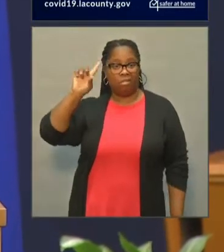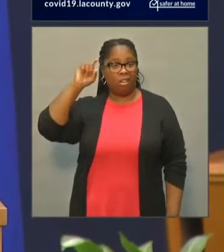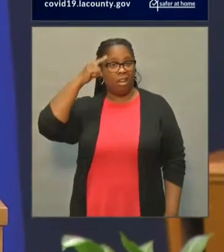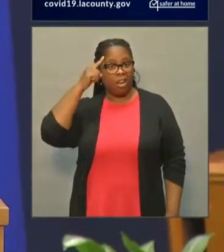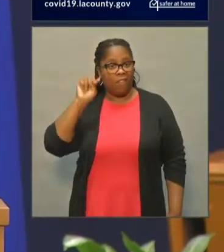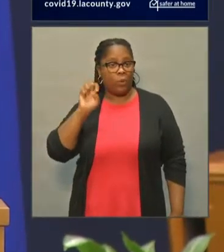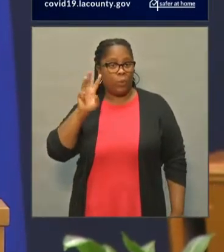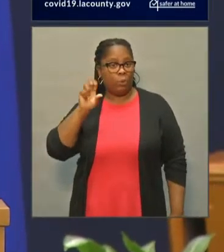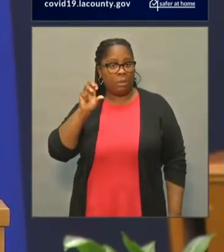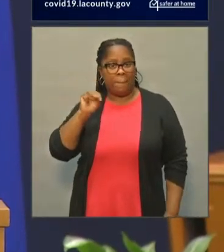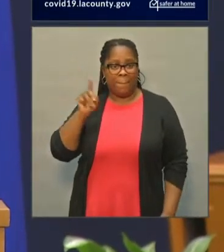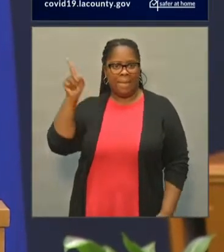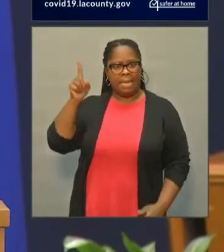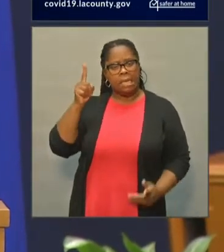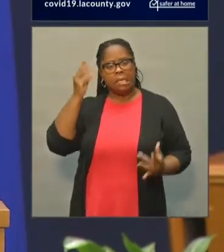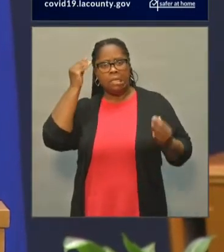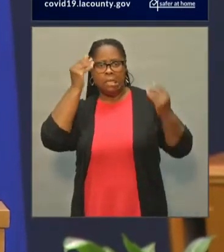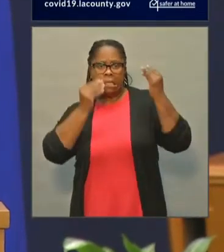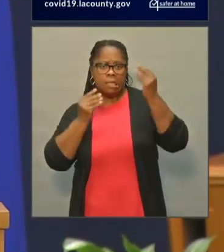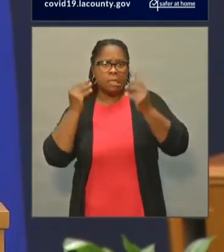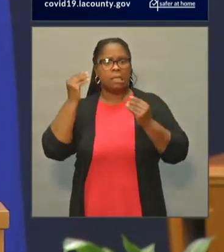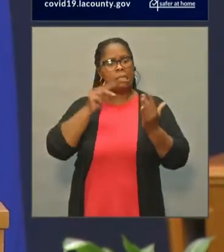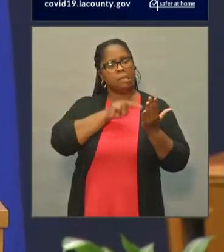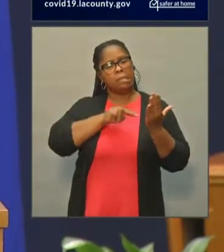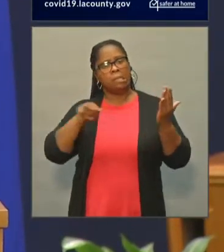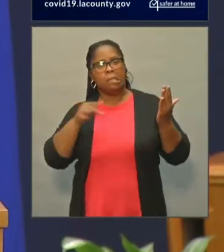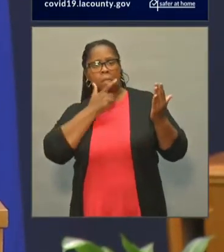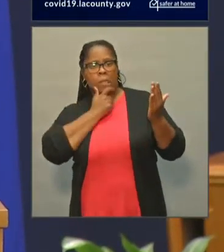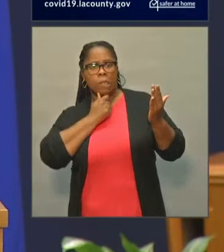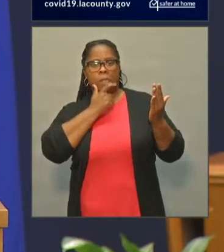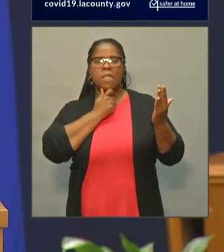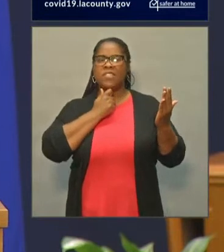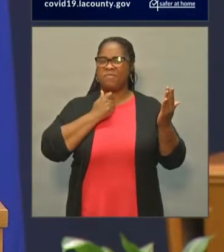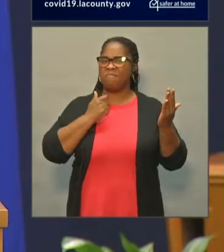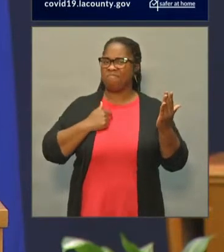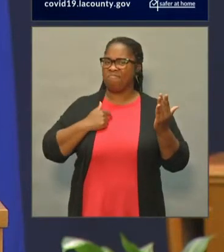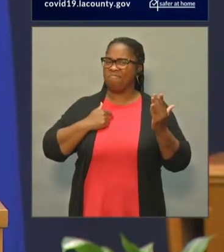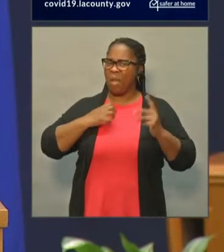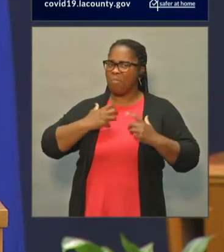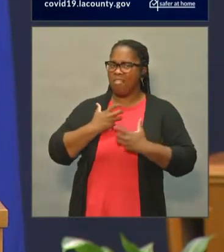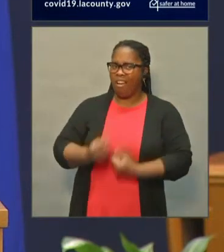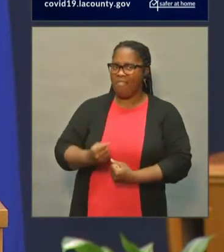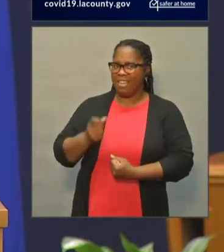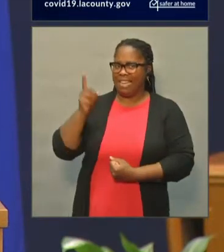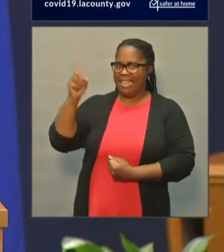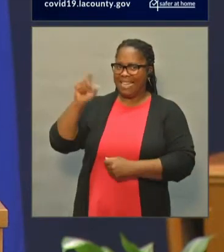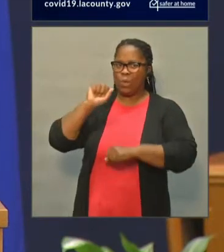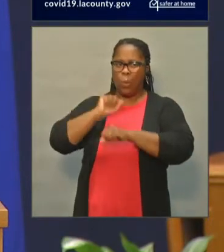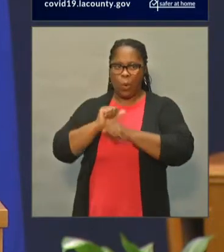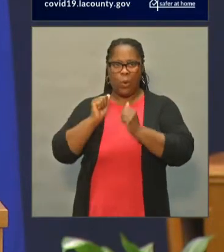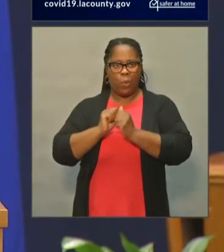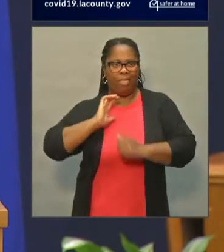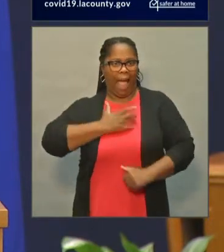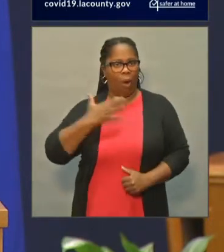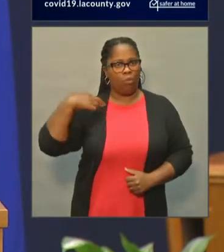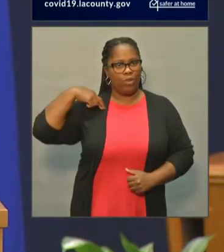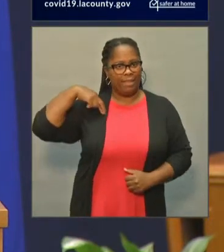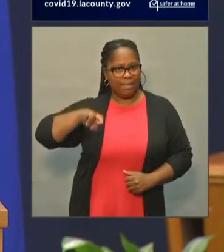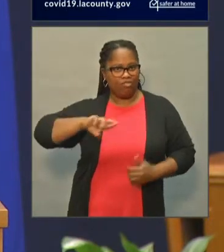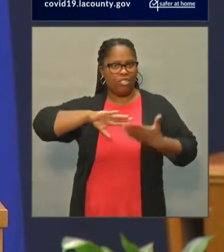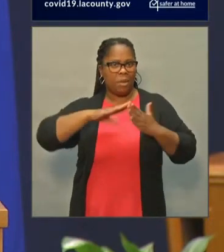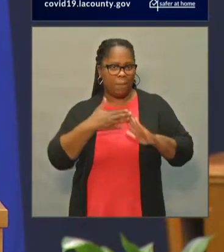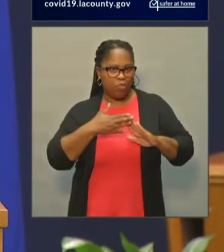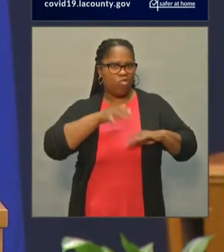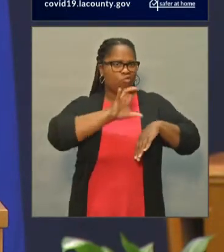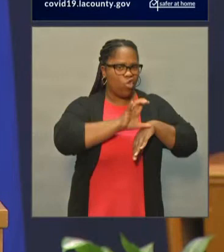told that he is looking at the options available. So I'm confident that he's working with our religious community to come up with some sort